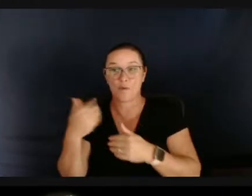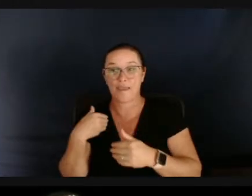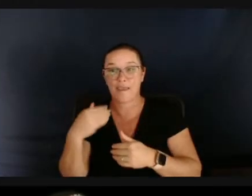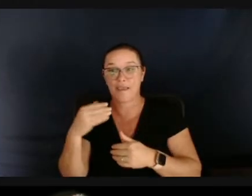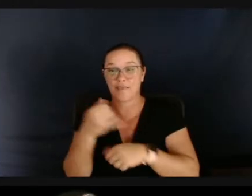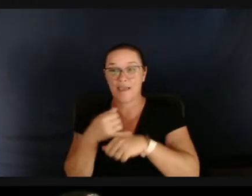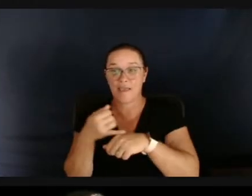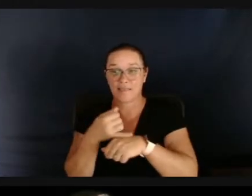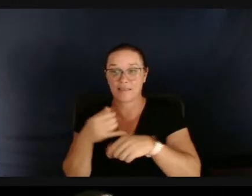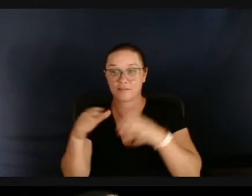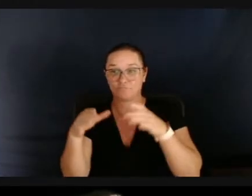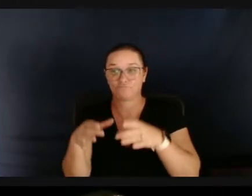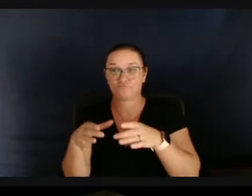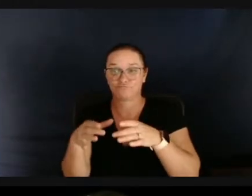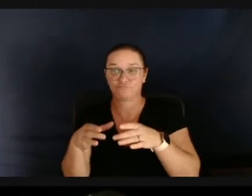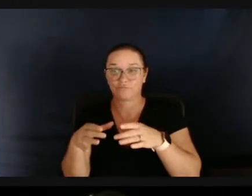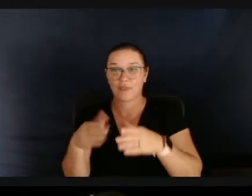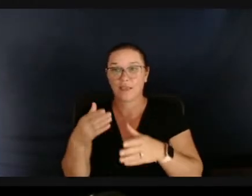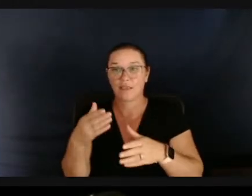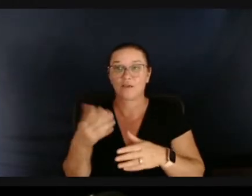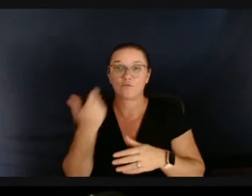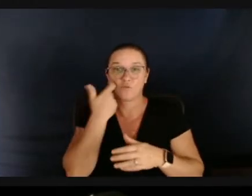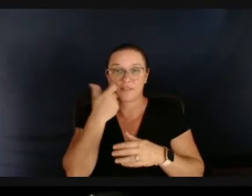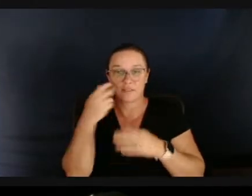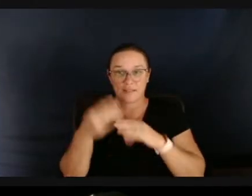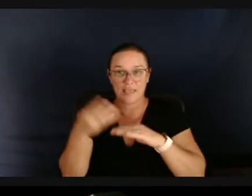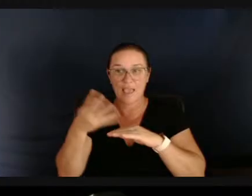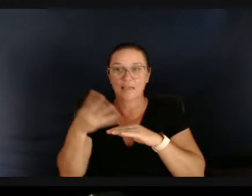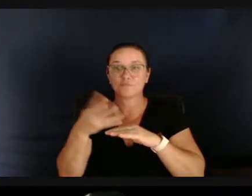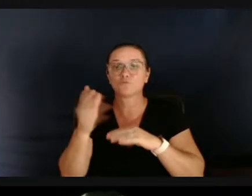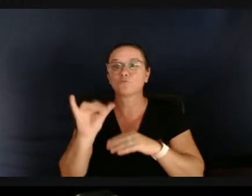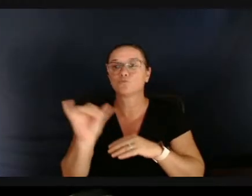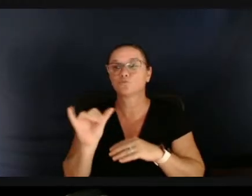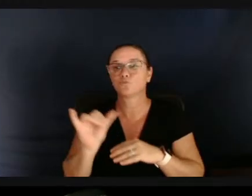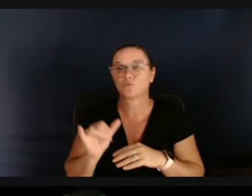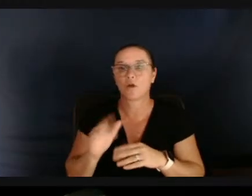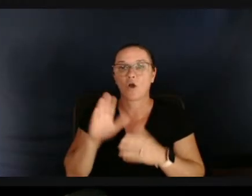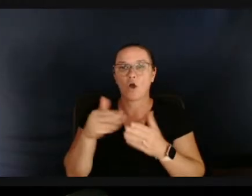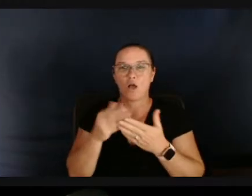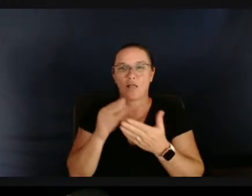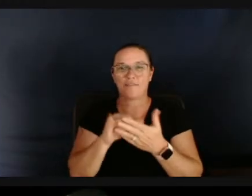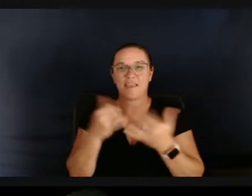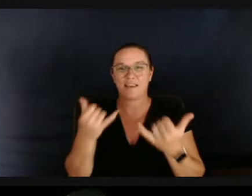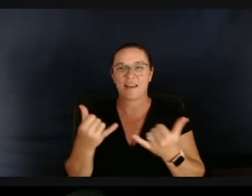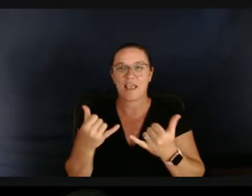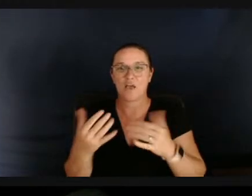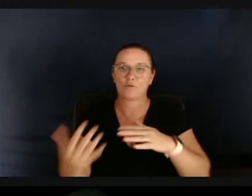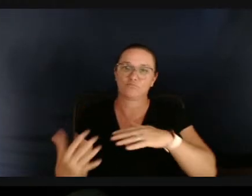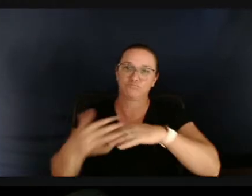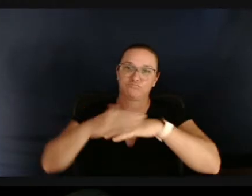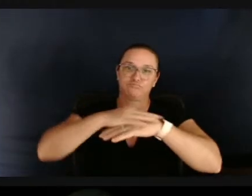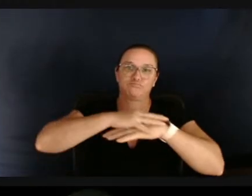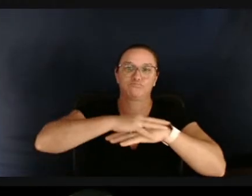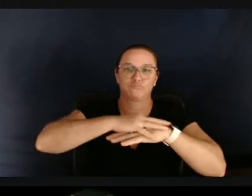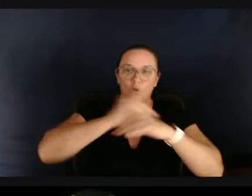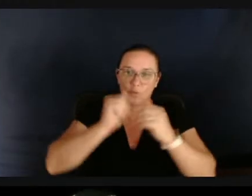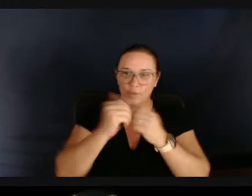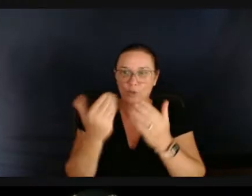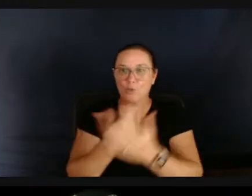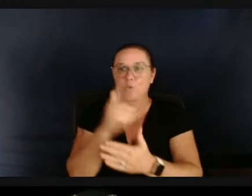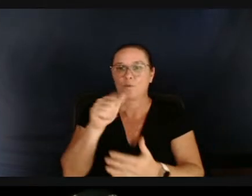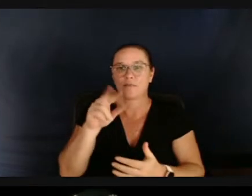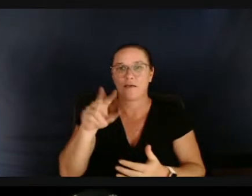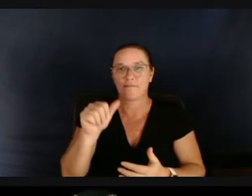another spot of degassing persistently as well. It's hard to tell because all that stuff is now buried under this new blanket of lava from